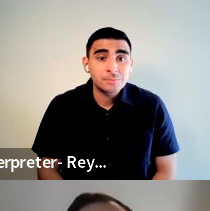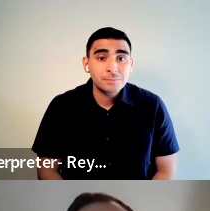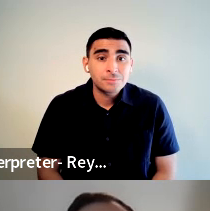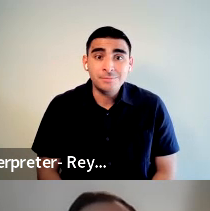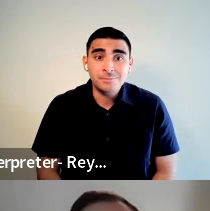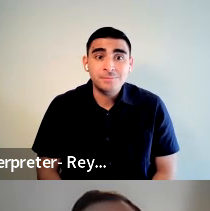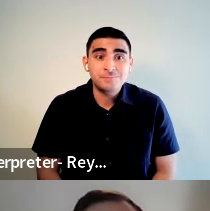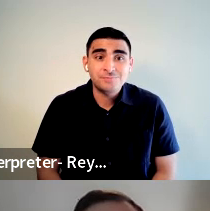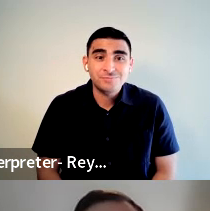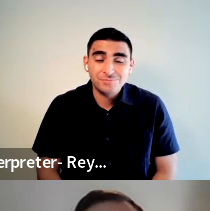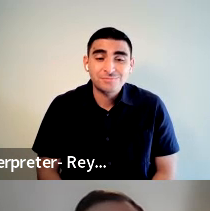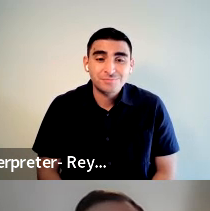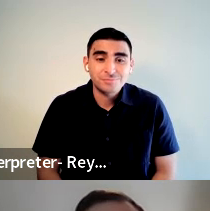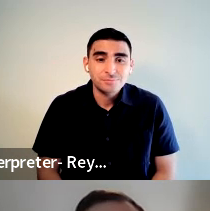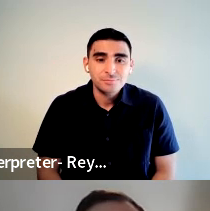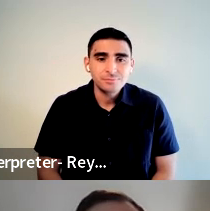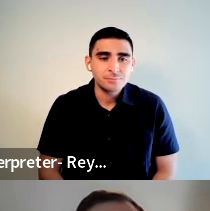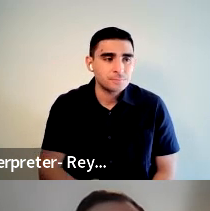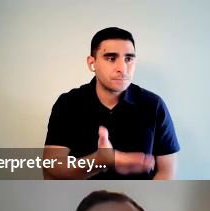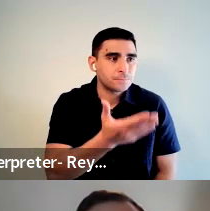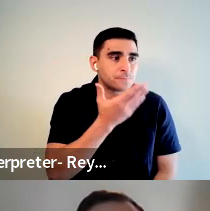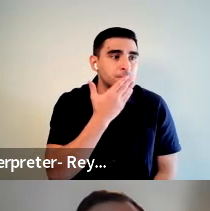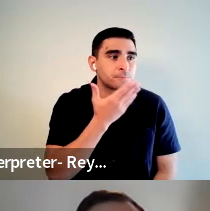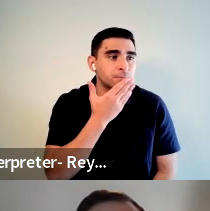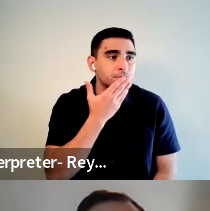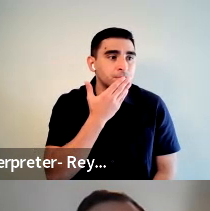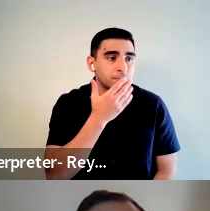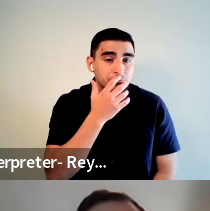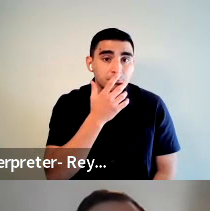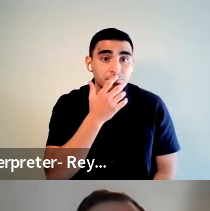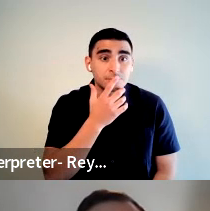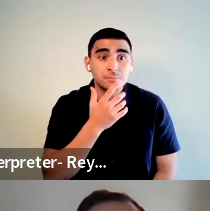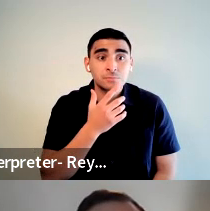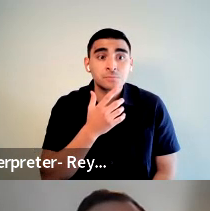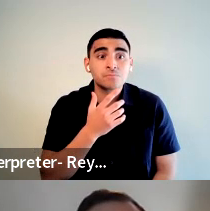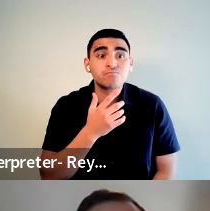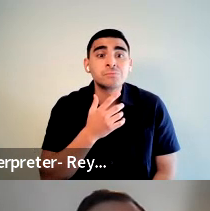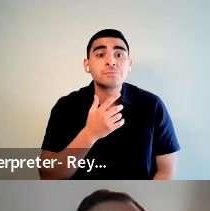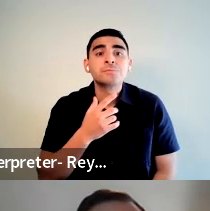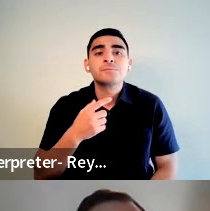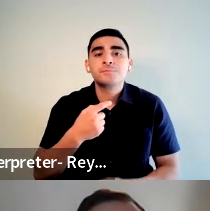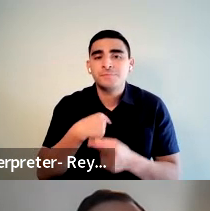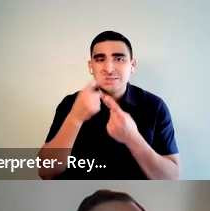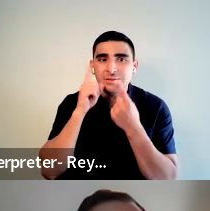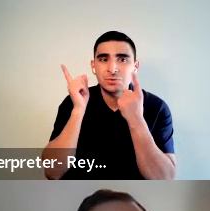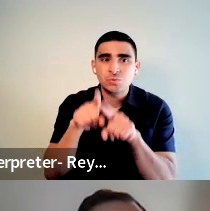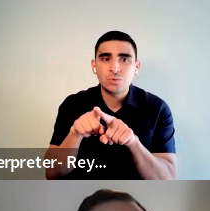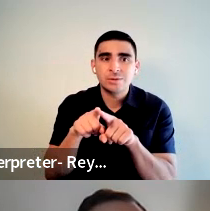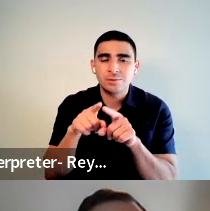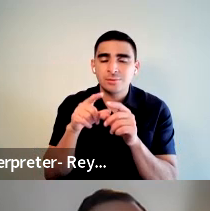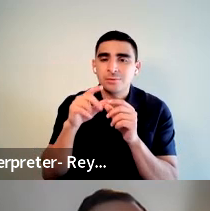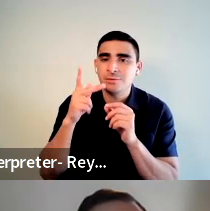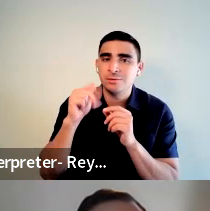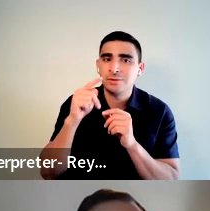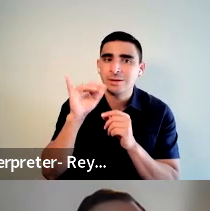Thank you, Kathy. Jenna? So I agree with Kathy, by the way, this is really exciting. This